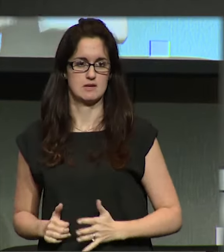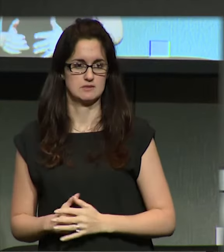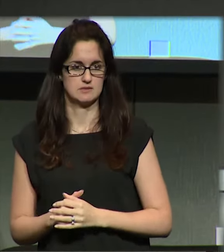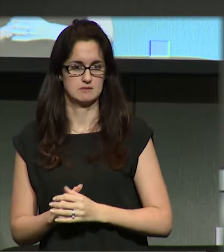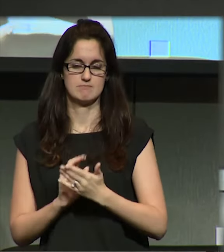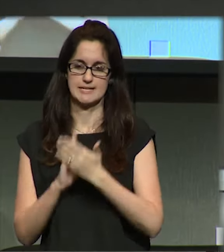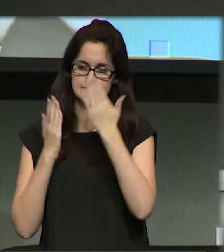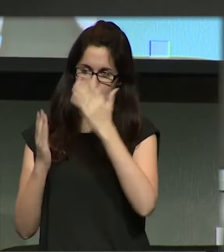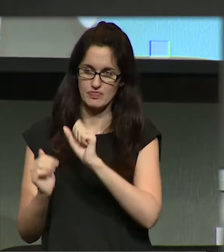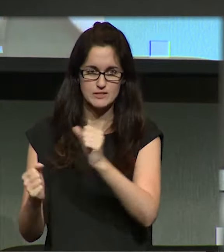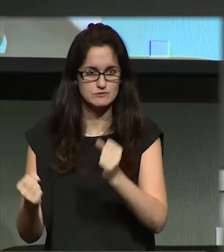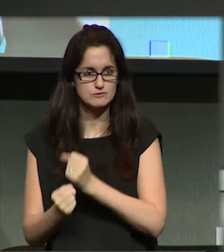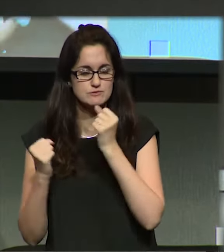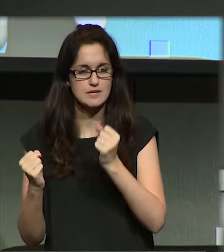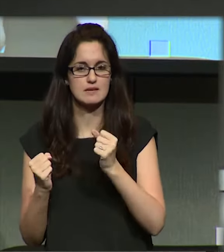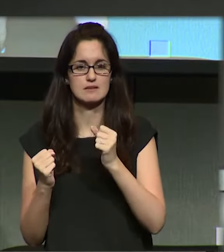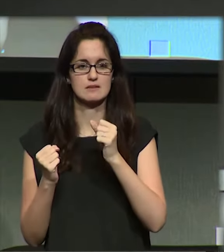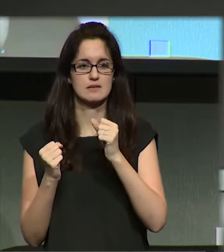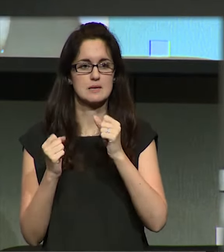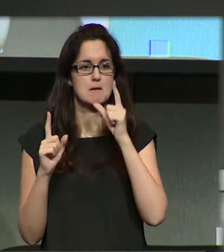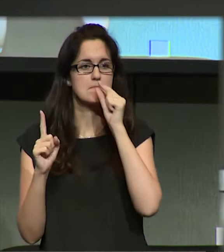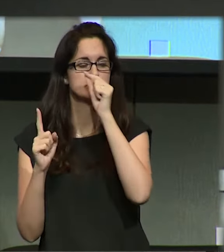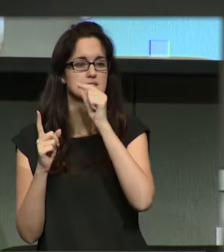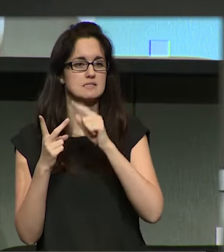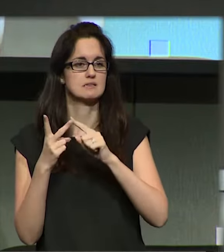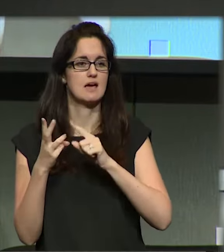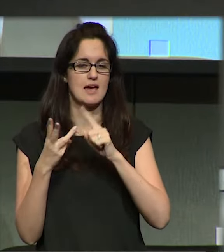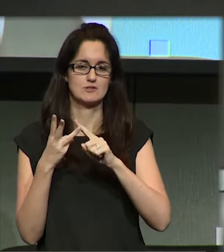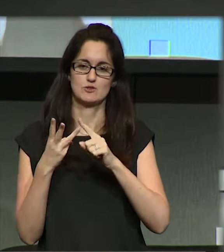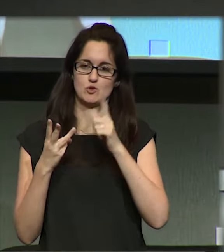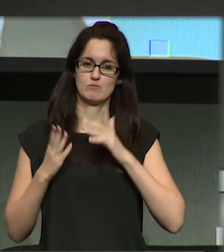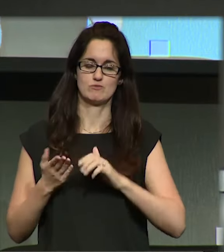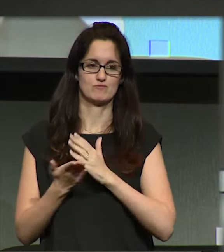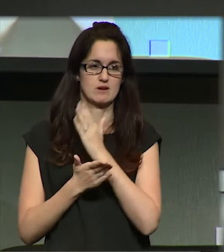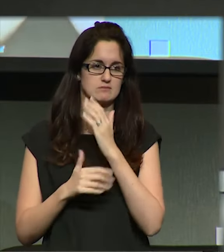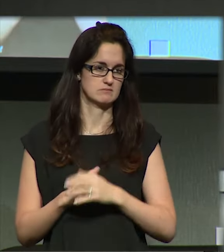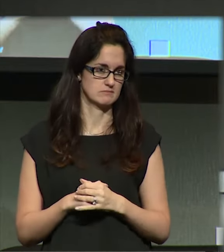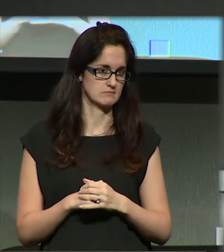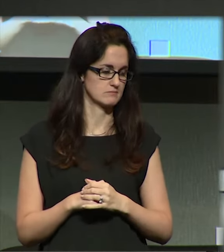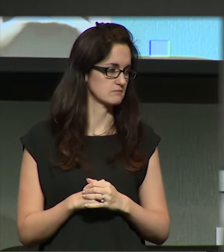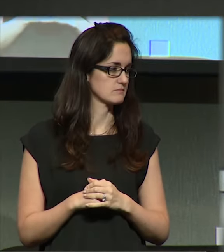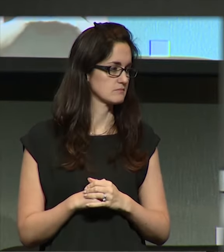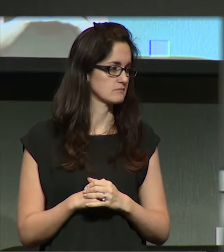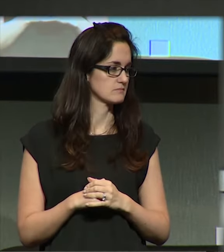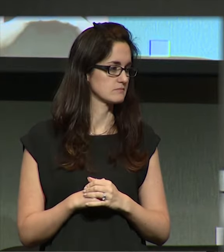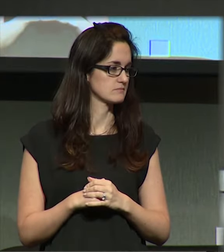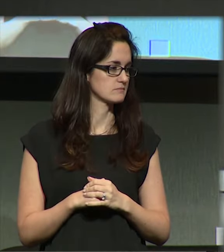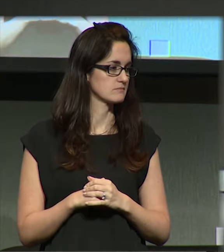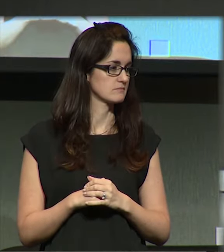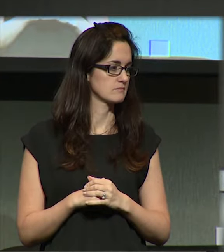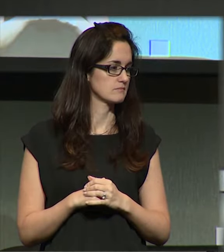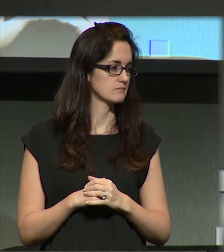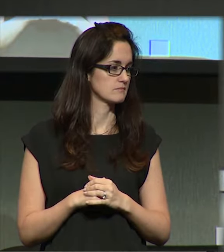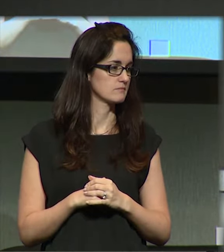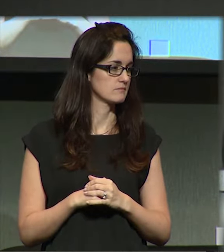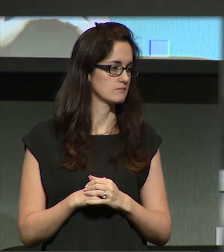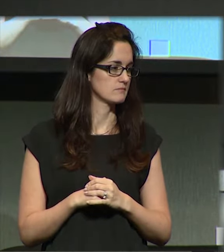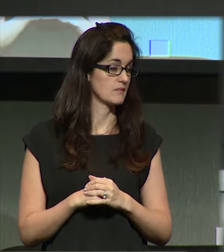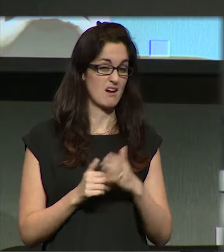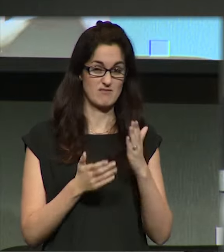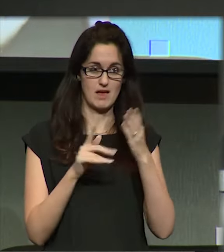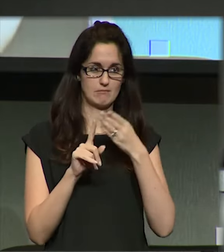strengths, capacity and human right to emancipatory opportunity. I want to just drill down on a couple of those things. I'm going